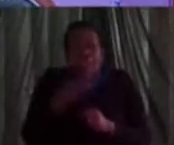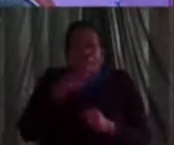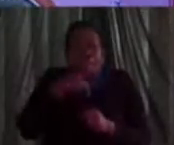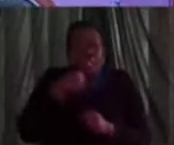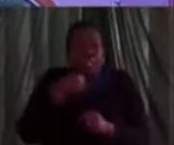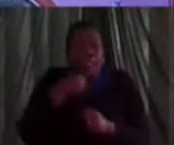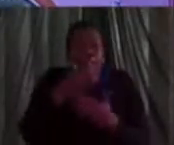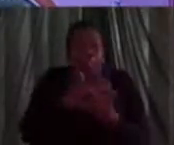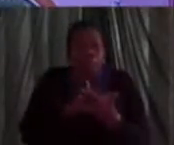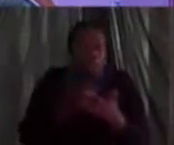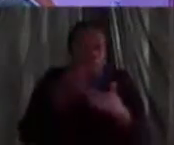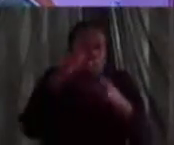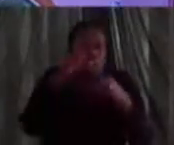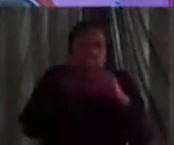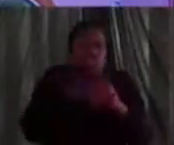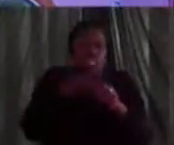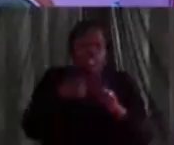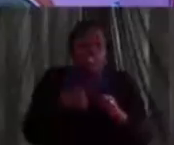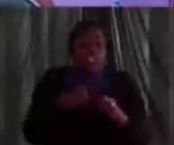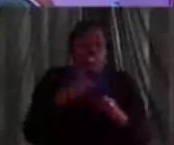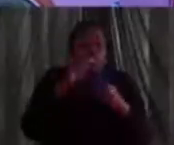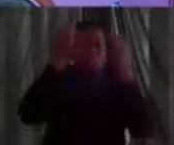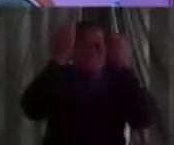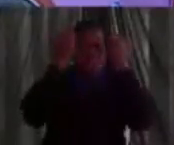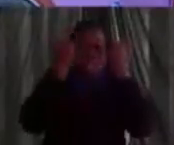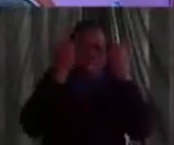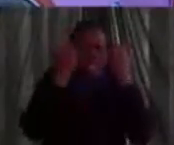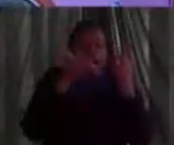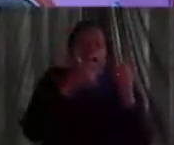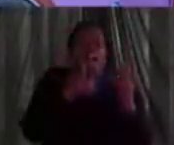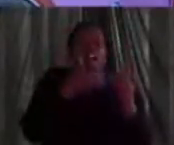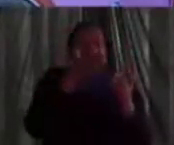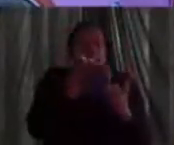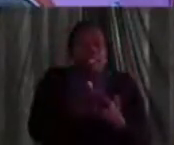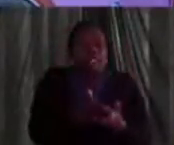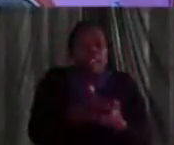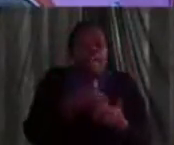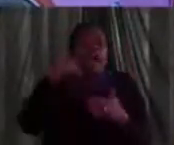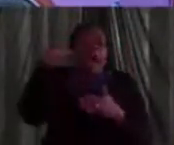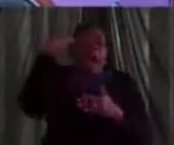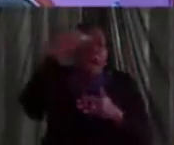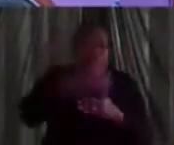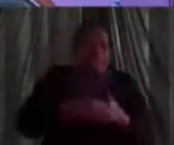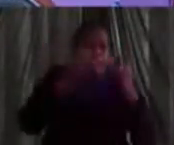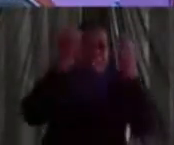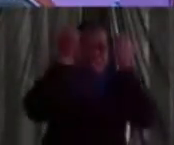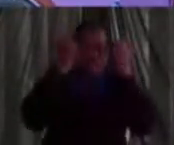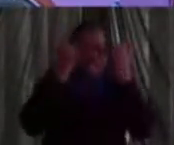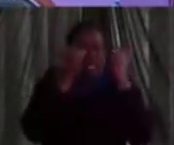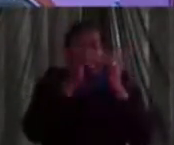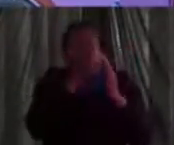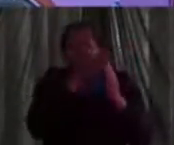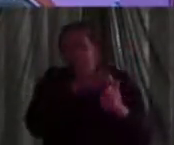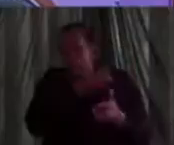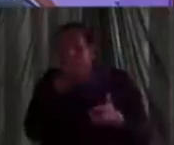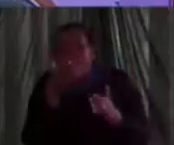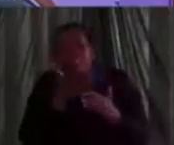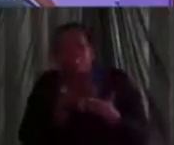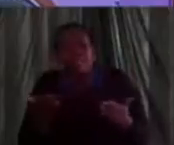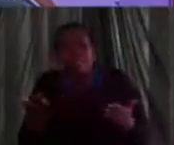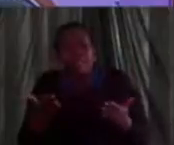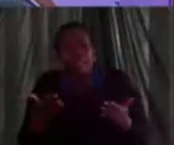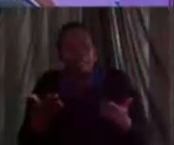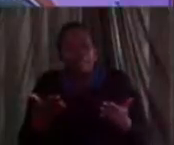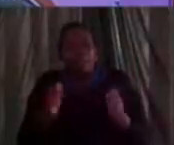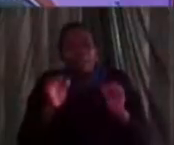bra, bra, bra, bra, bra. After the judiciary, A, B, C. And then you would have to make your own